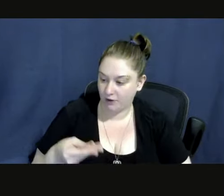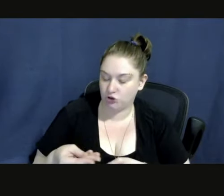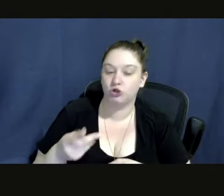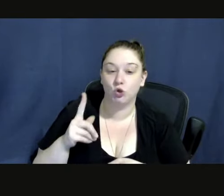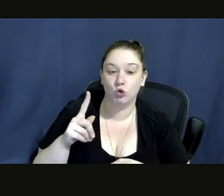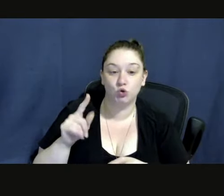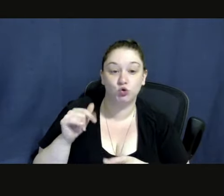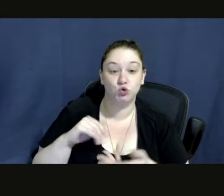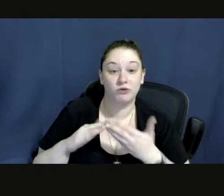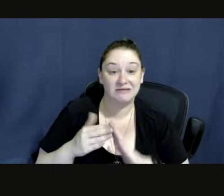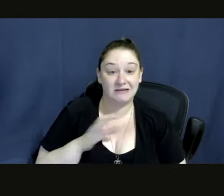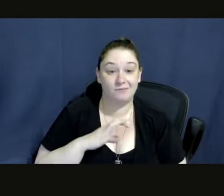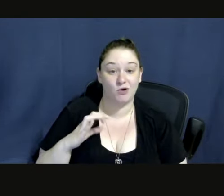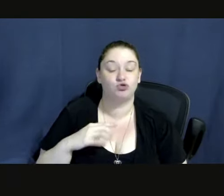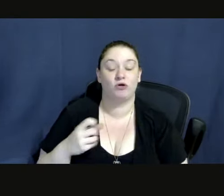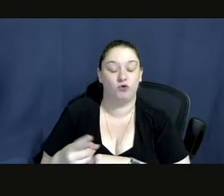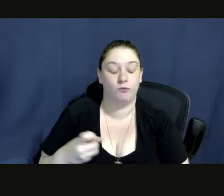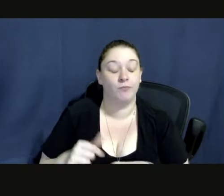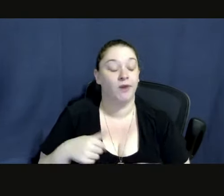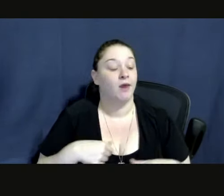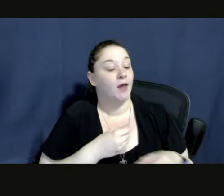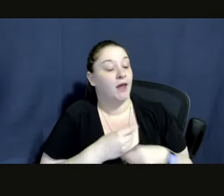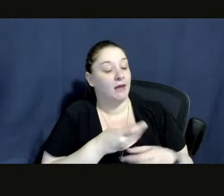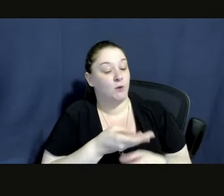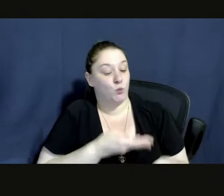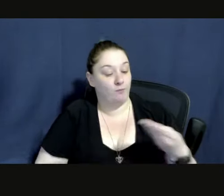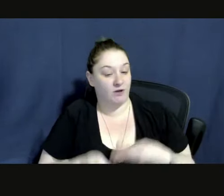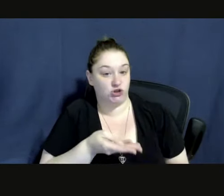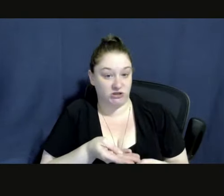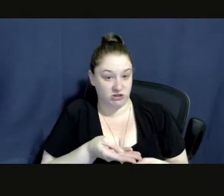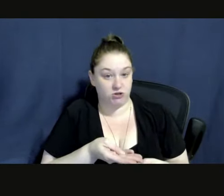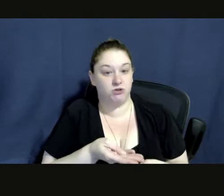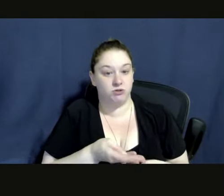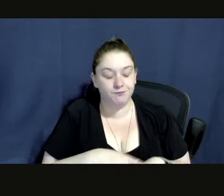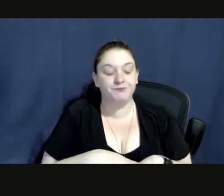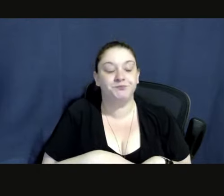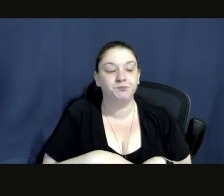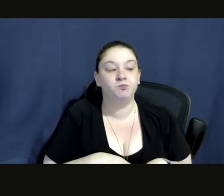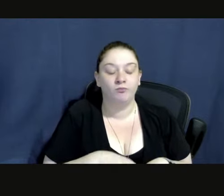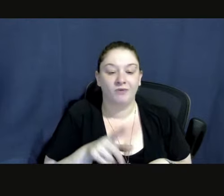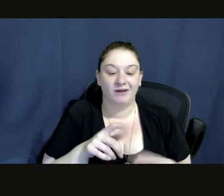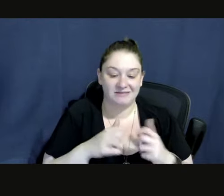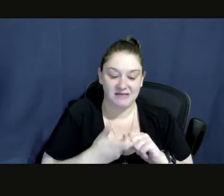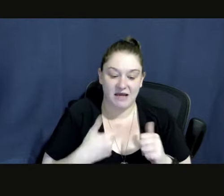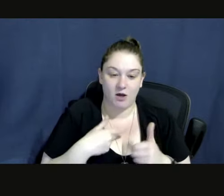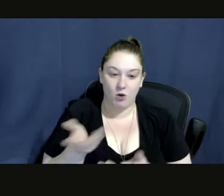charter. The annual budget is how we bring our policy decisions to life.